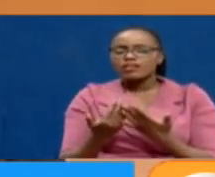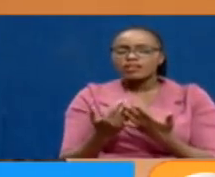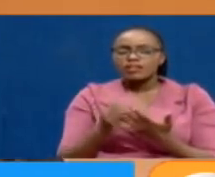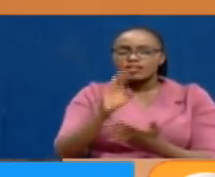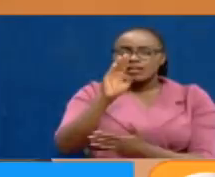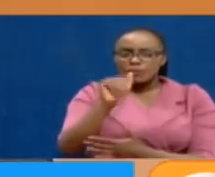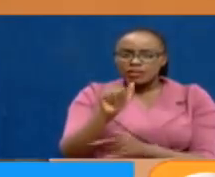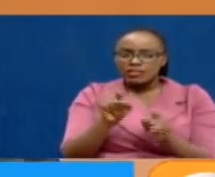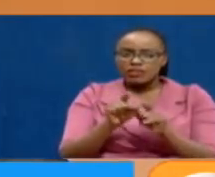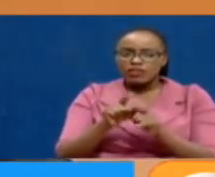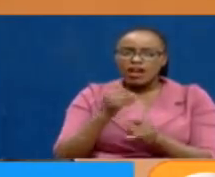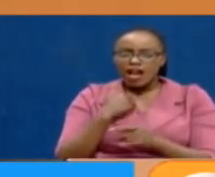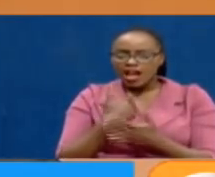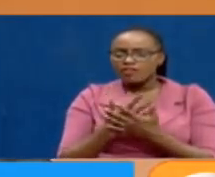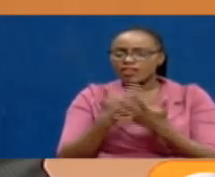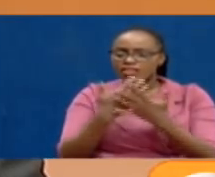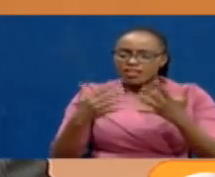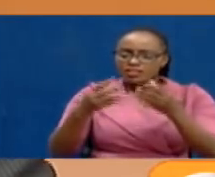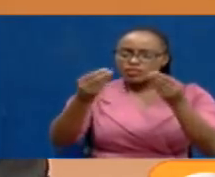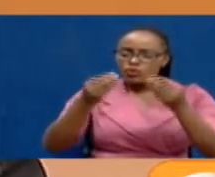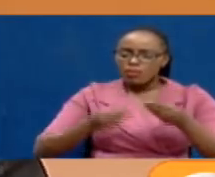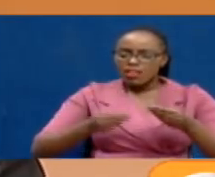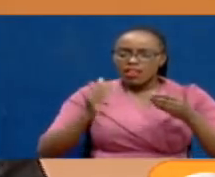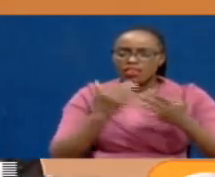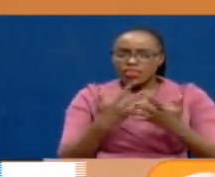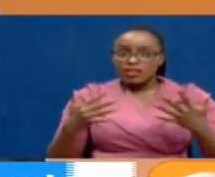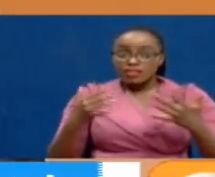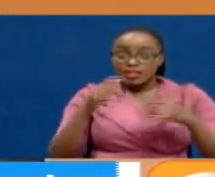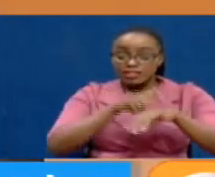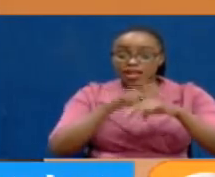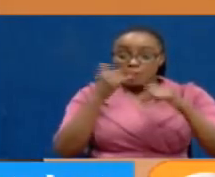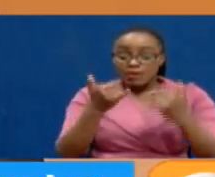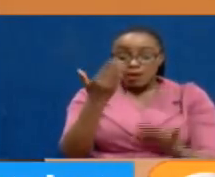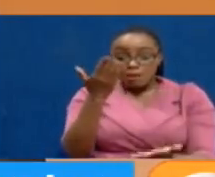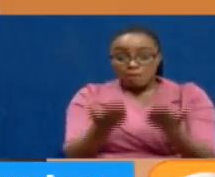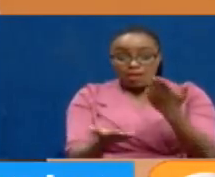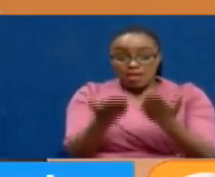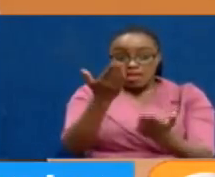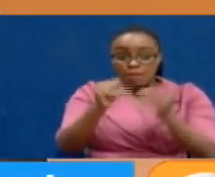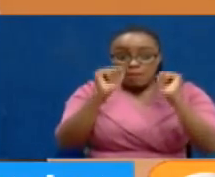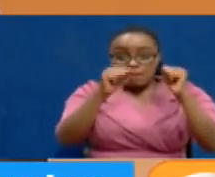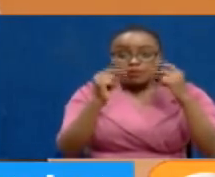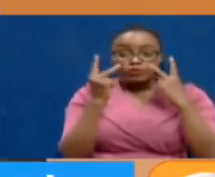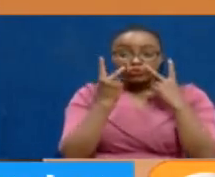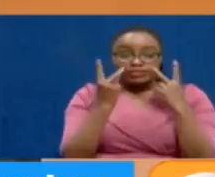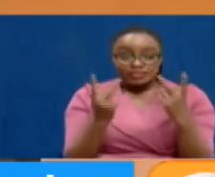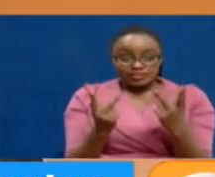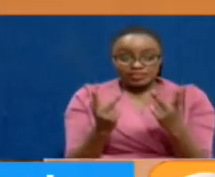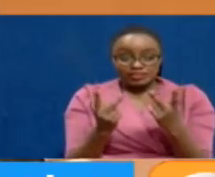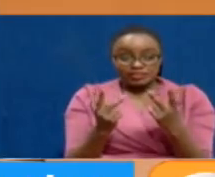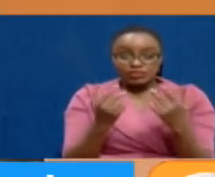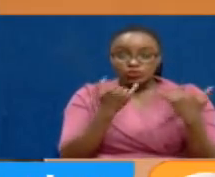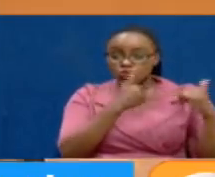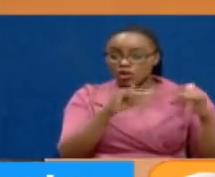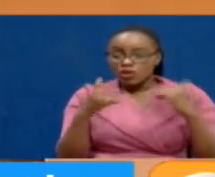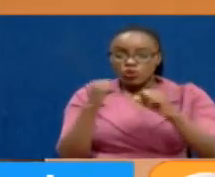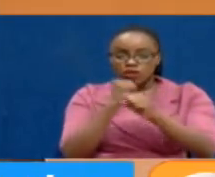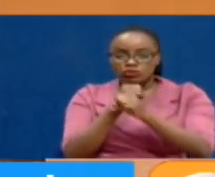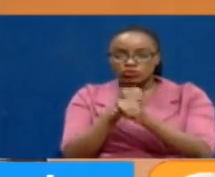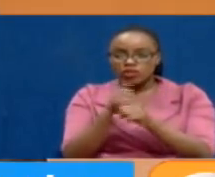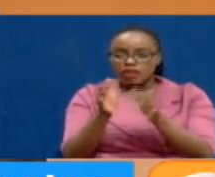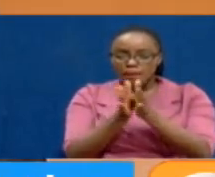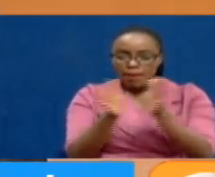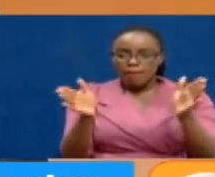us call rooms, get us equipment, get us this. This is the time really that you can now see that we've been doing these things in the